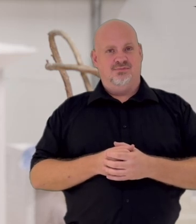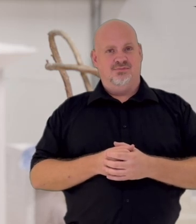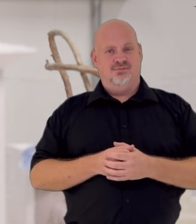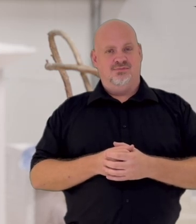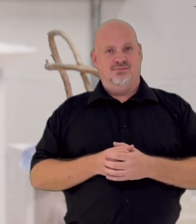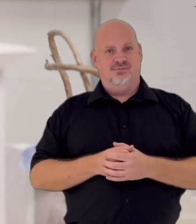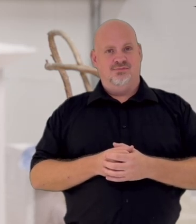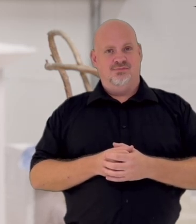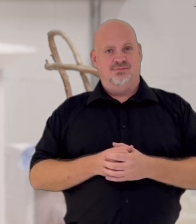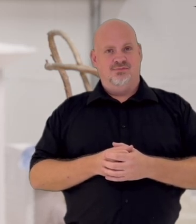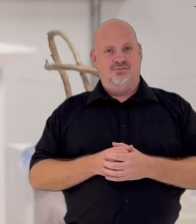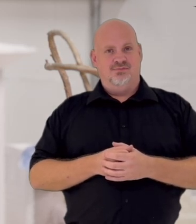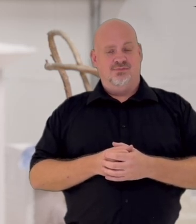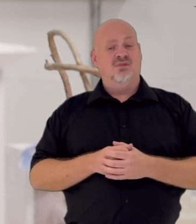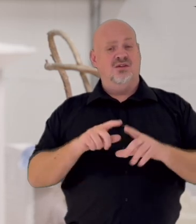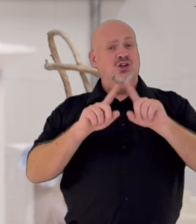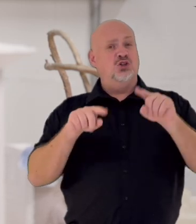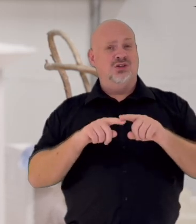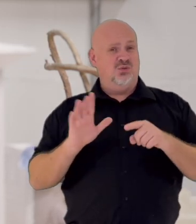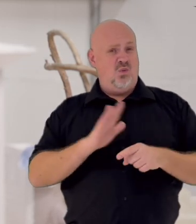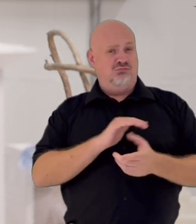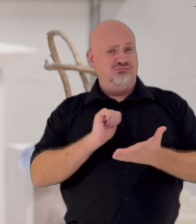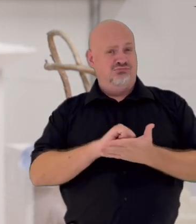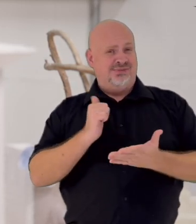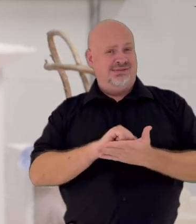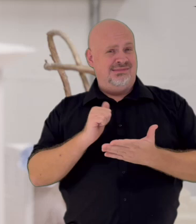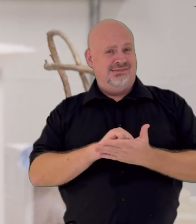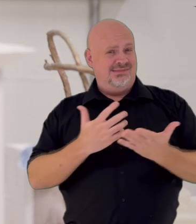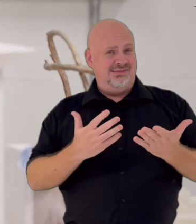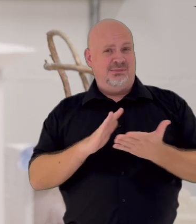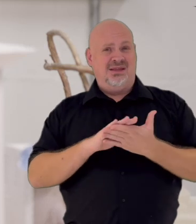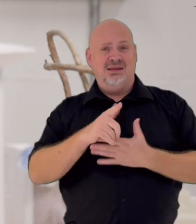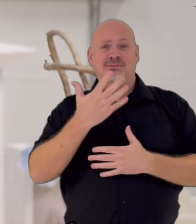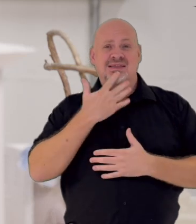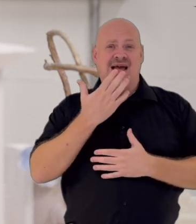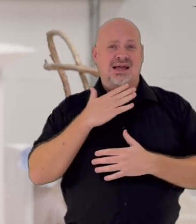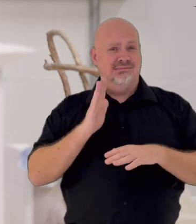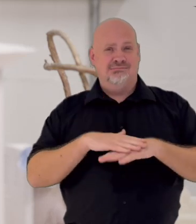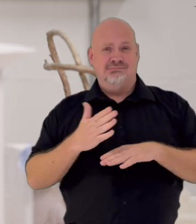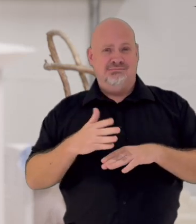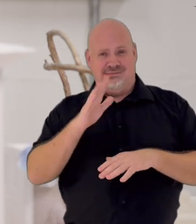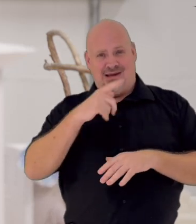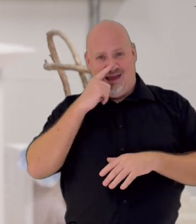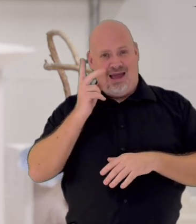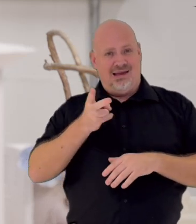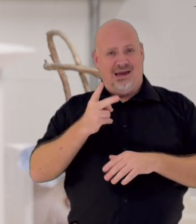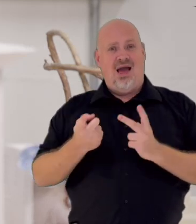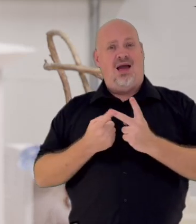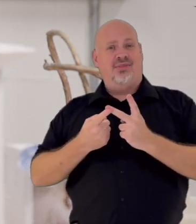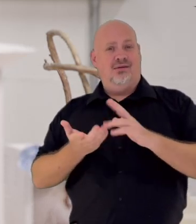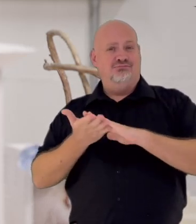And all these sheets are printable, so if you make a mistake, it doesn't matter. You can just reprint out another one.